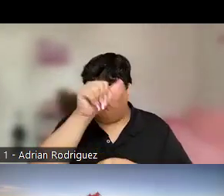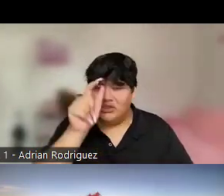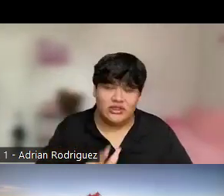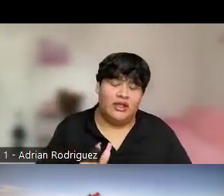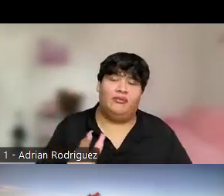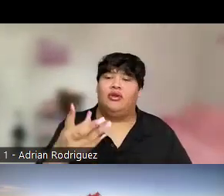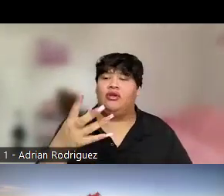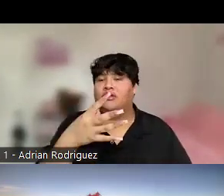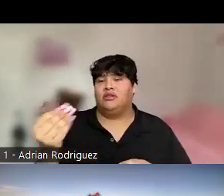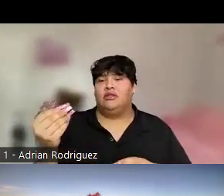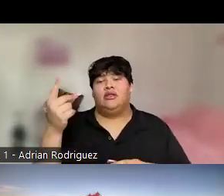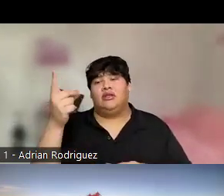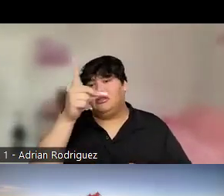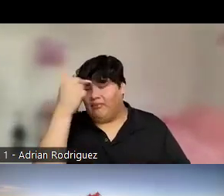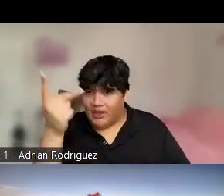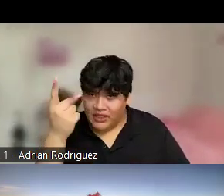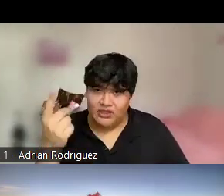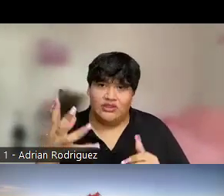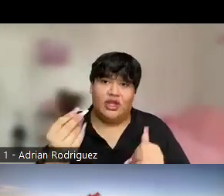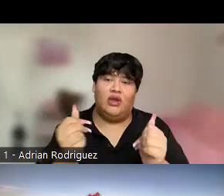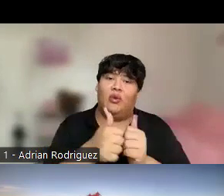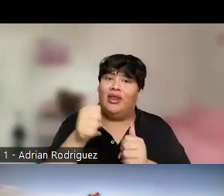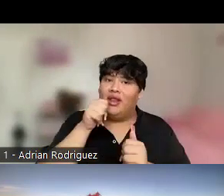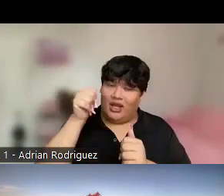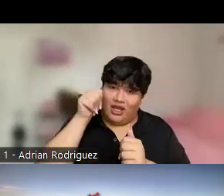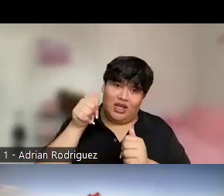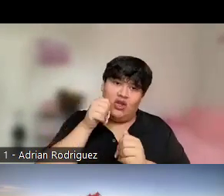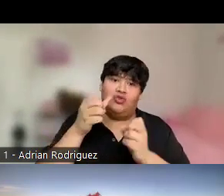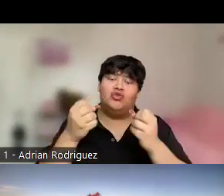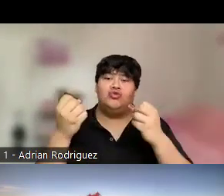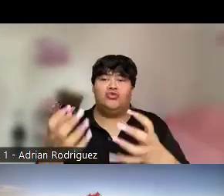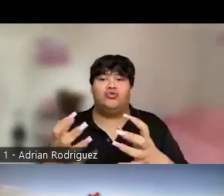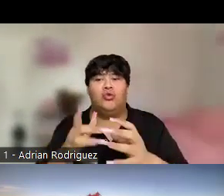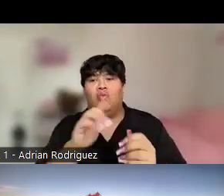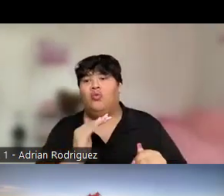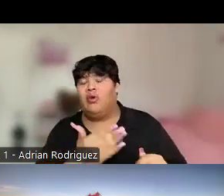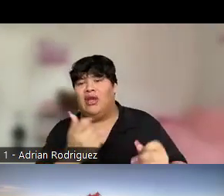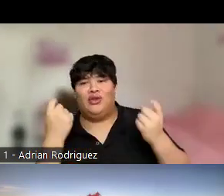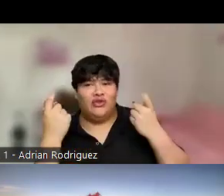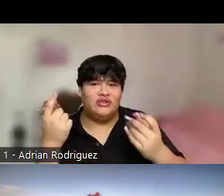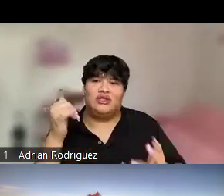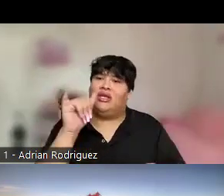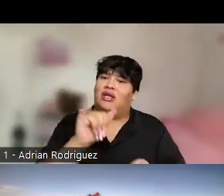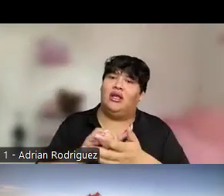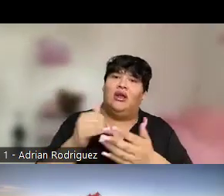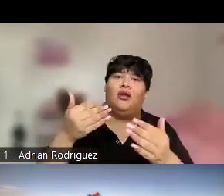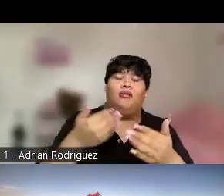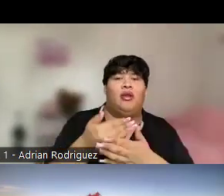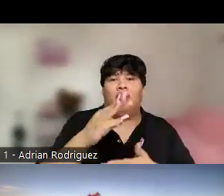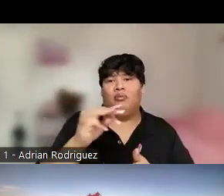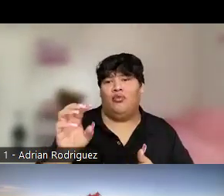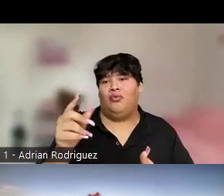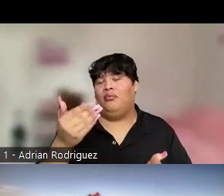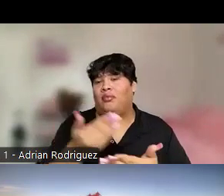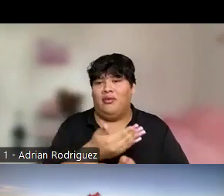and we see prevalence increasing with age. And so we understand that the baby boom generation all will